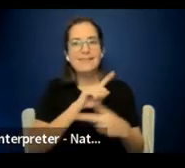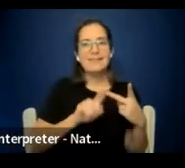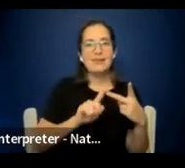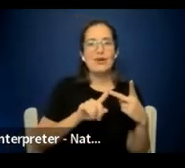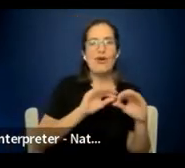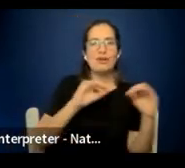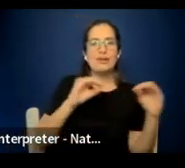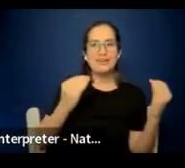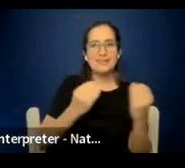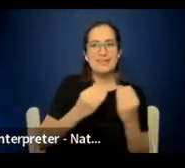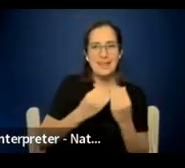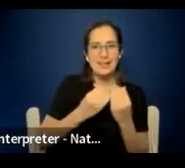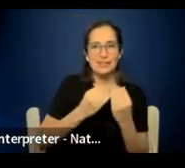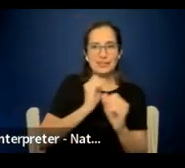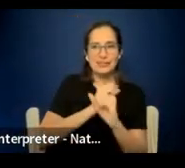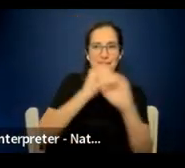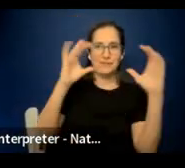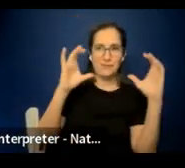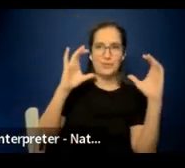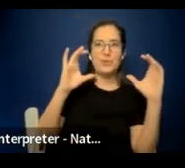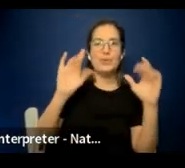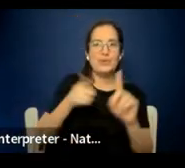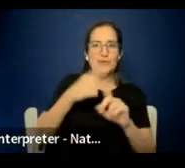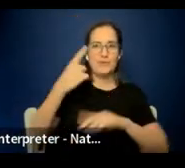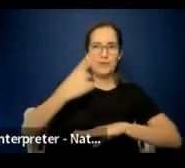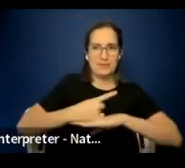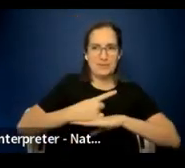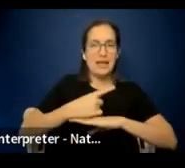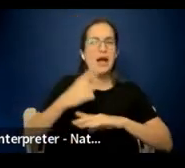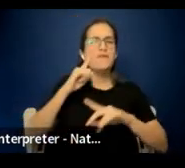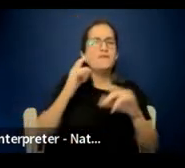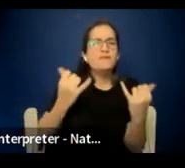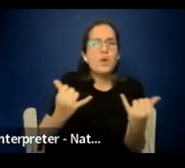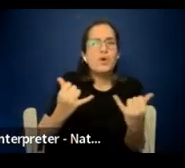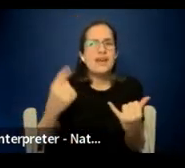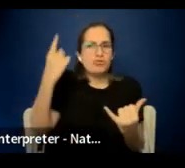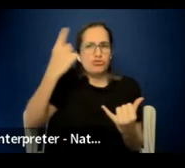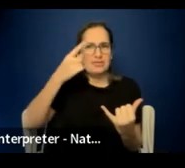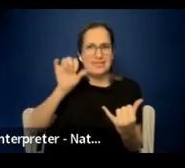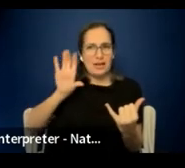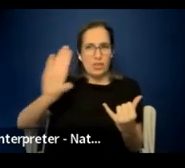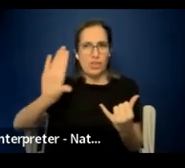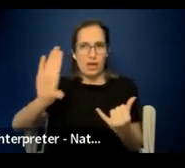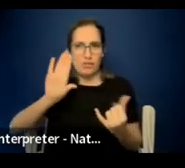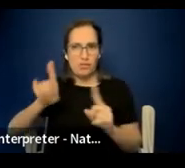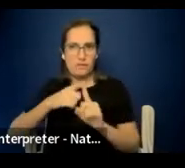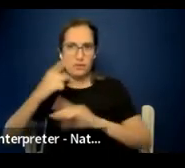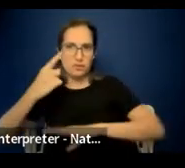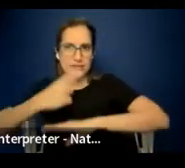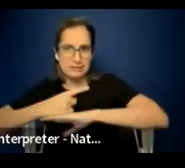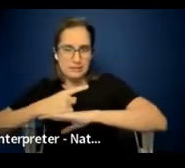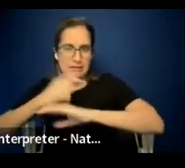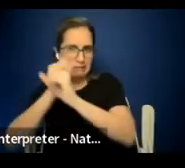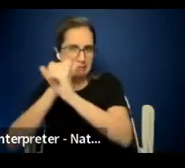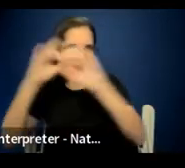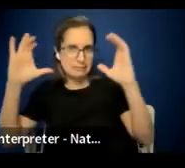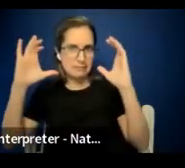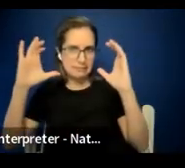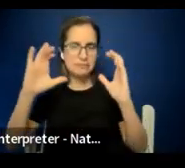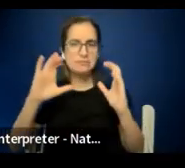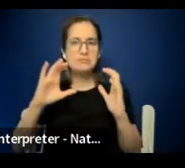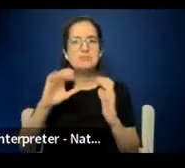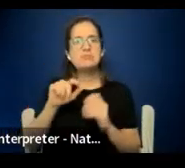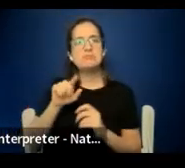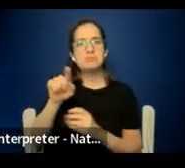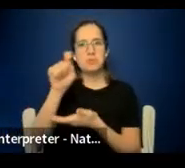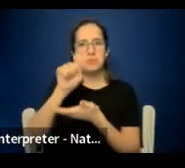about a volunteer's perspective on the first day. So jot down a couple of notes on what that looks like for that specific